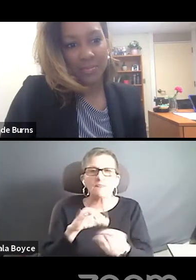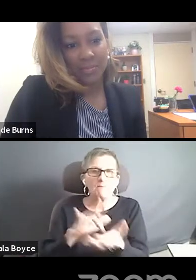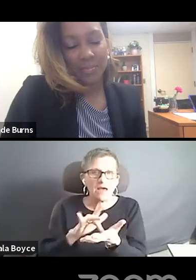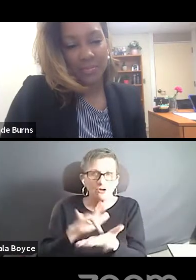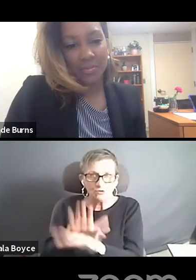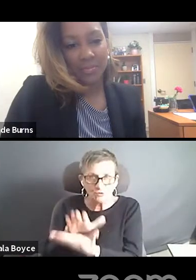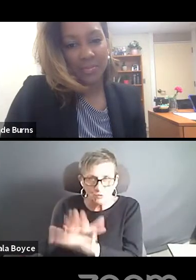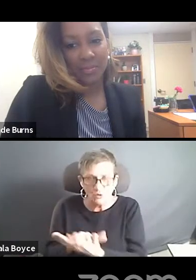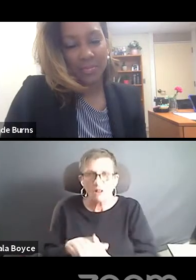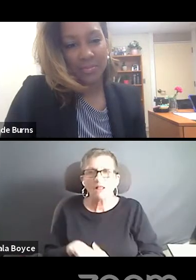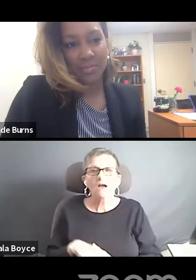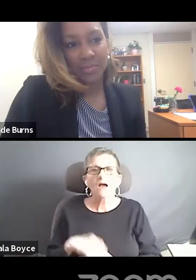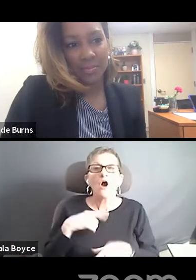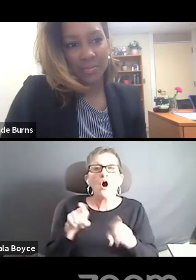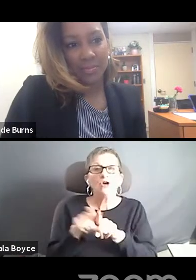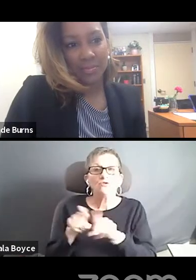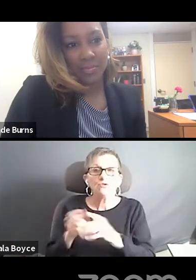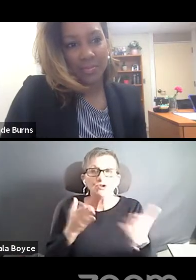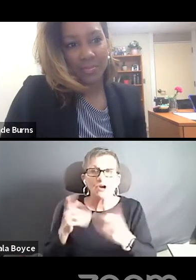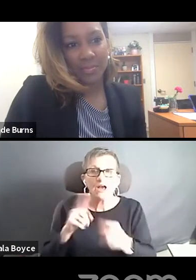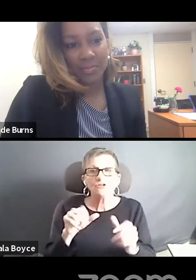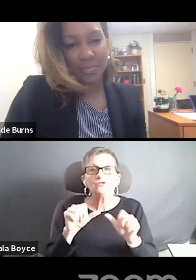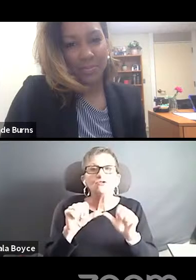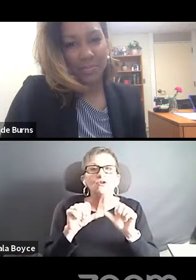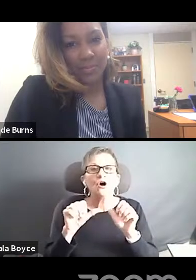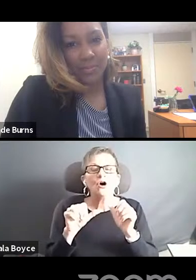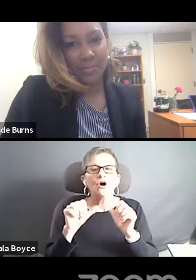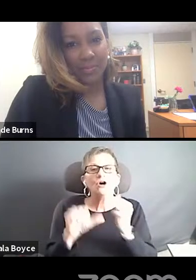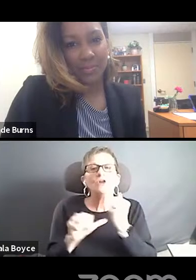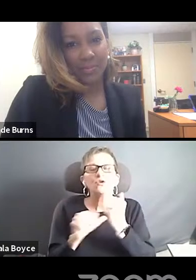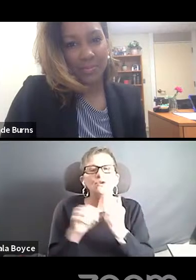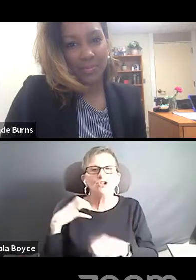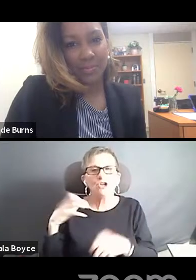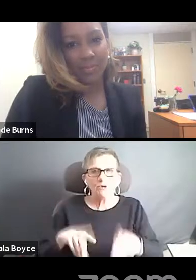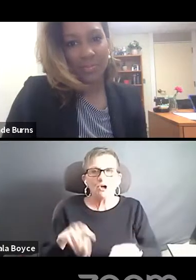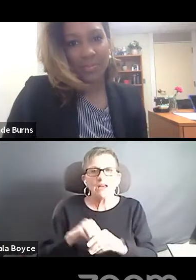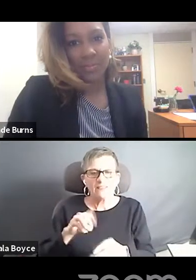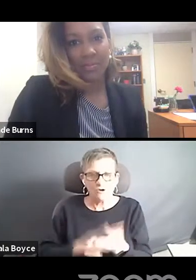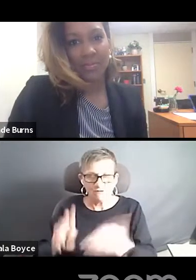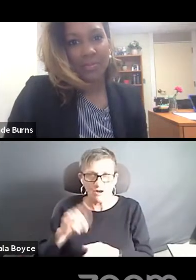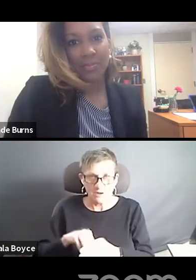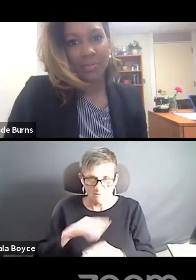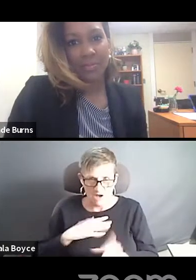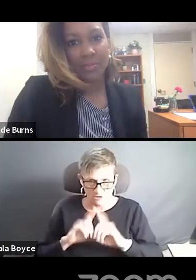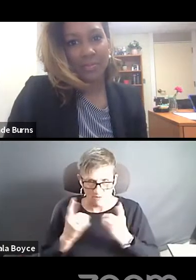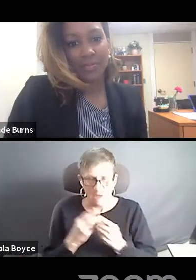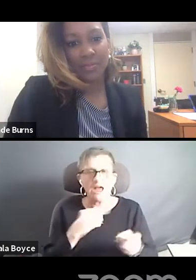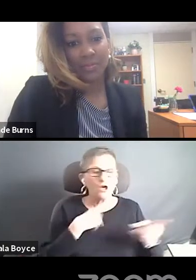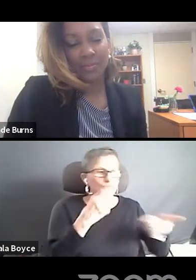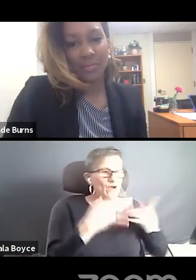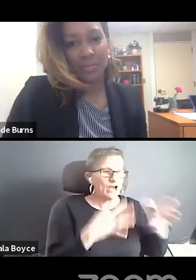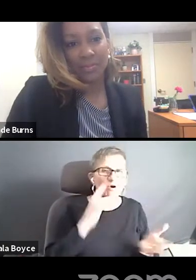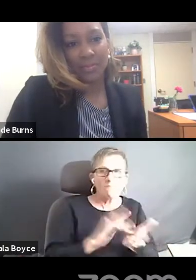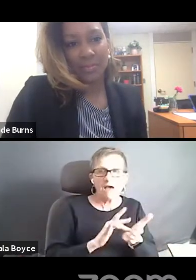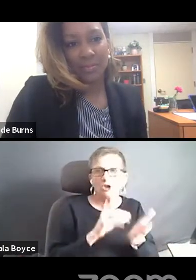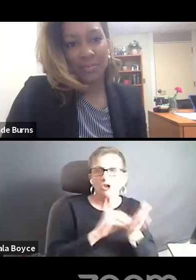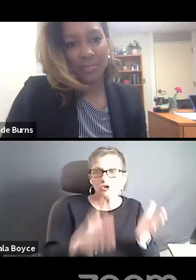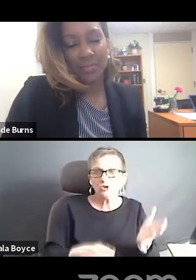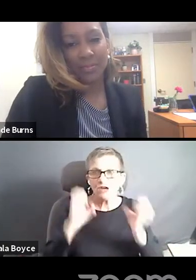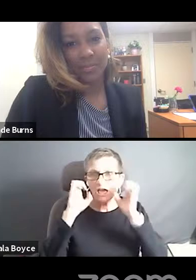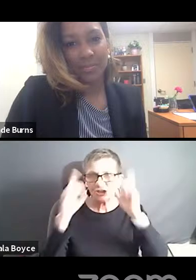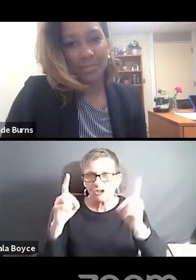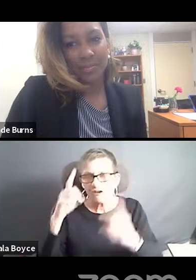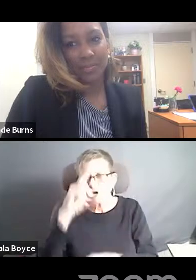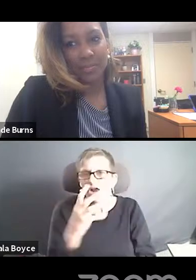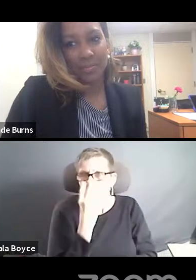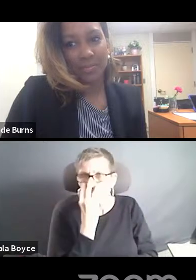school. I also serve as the associate chair for diversity within my department, as well as the director of medical student education for